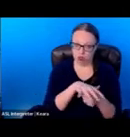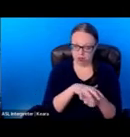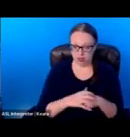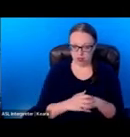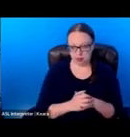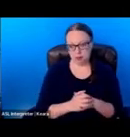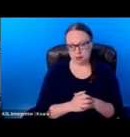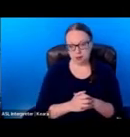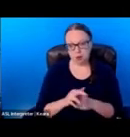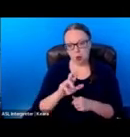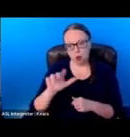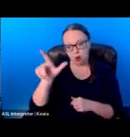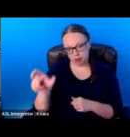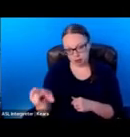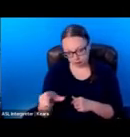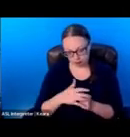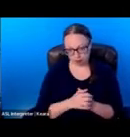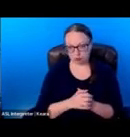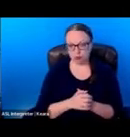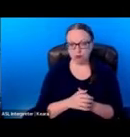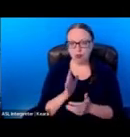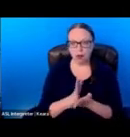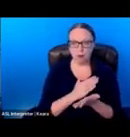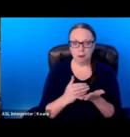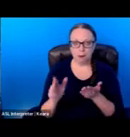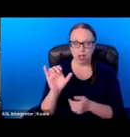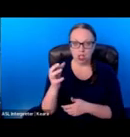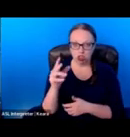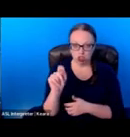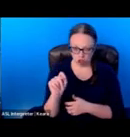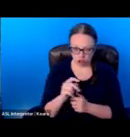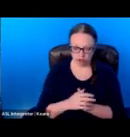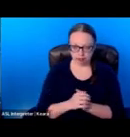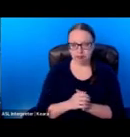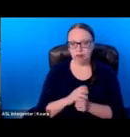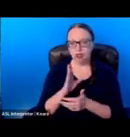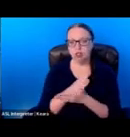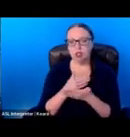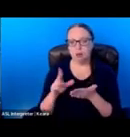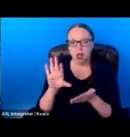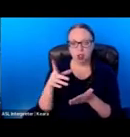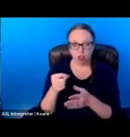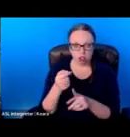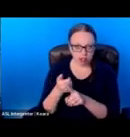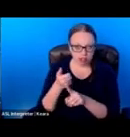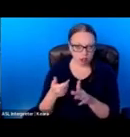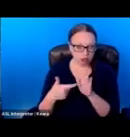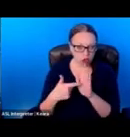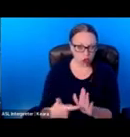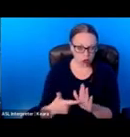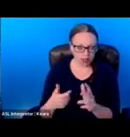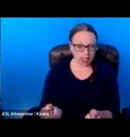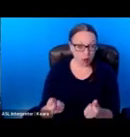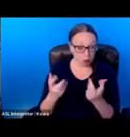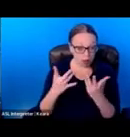On the right-hand side of the slide is a pie chart. The pie chart displays the prevalence of unmet need in